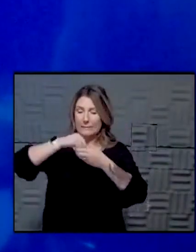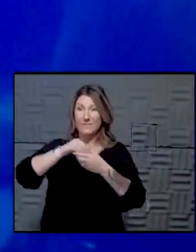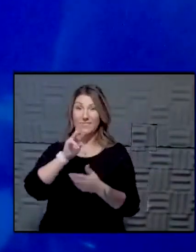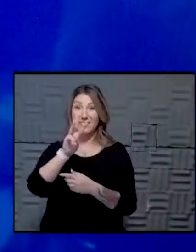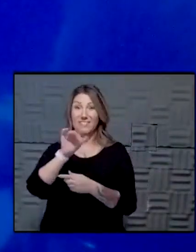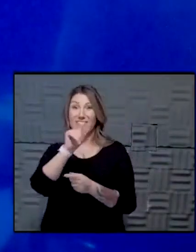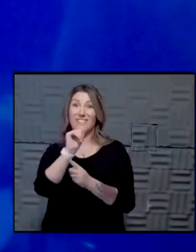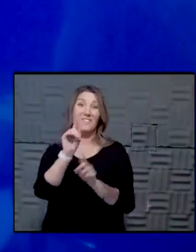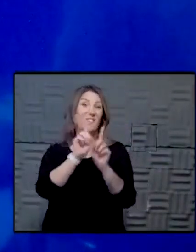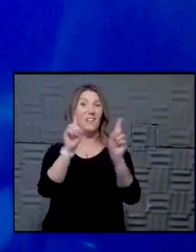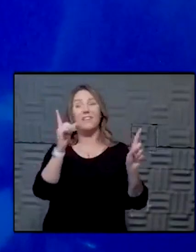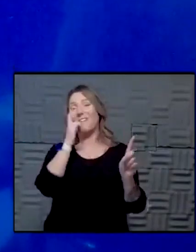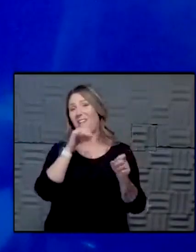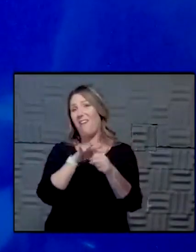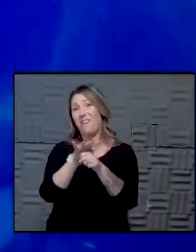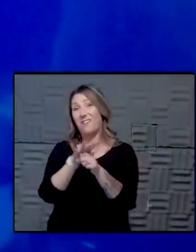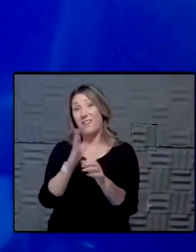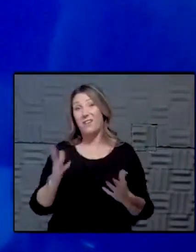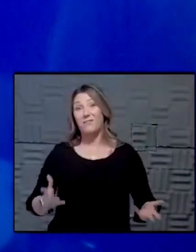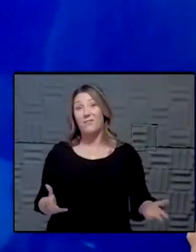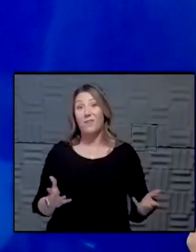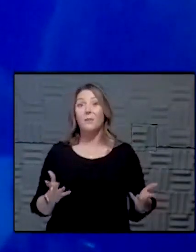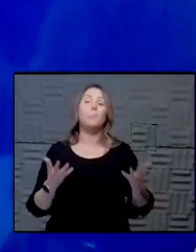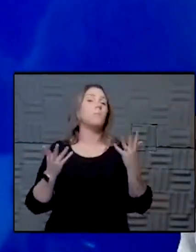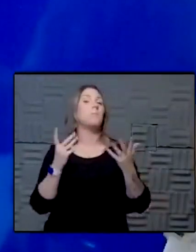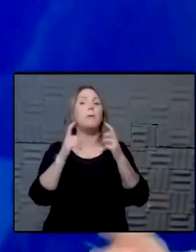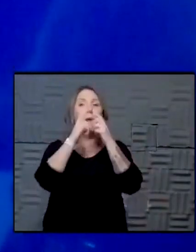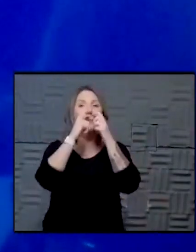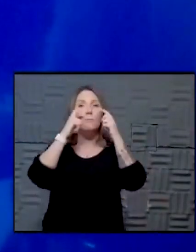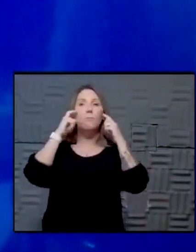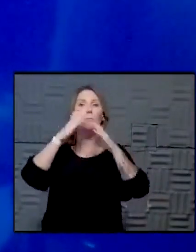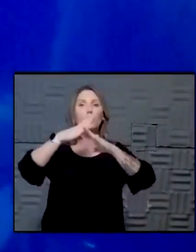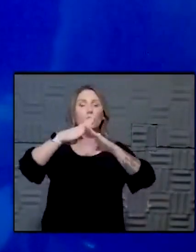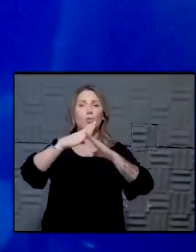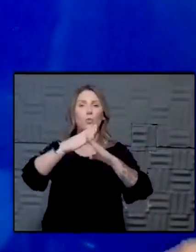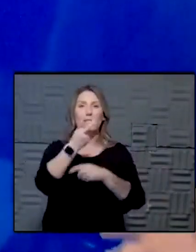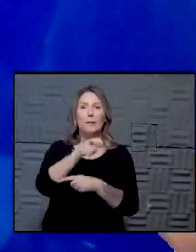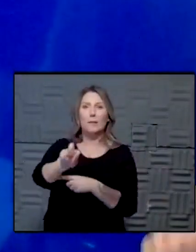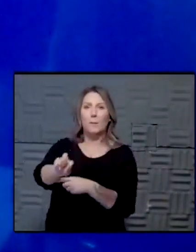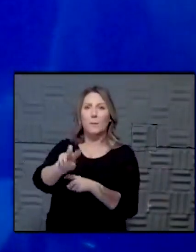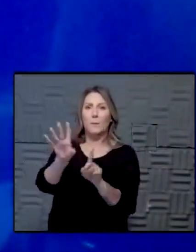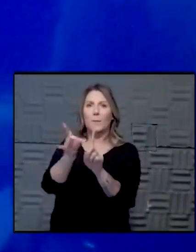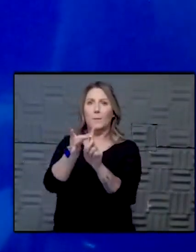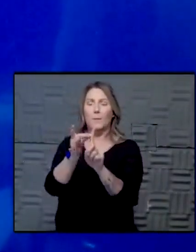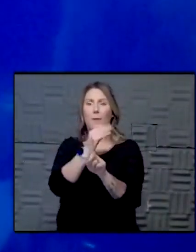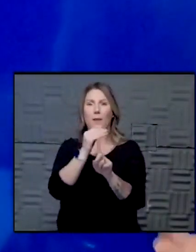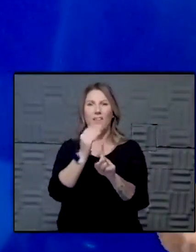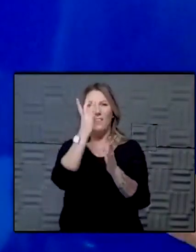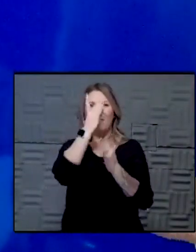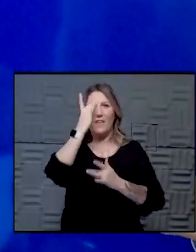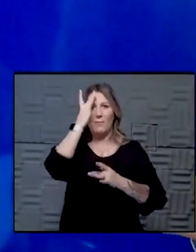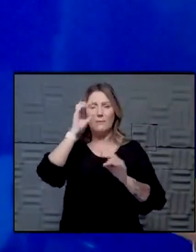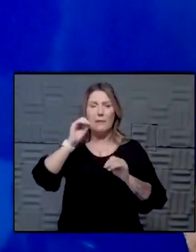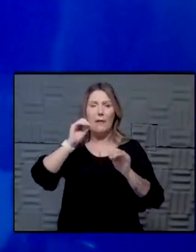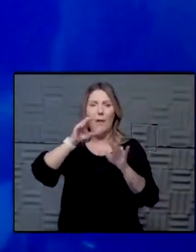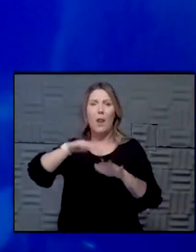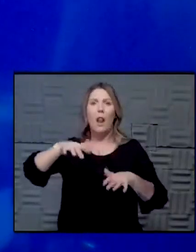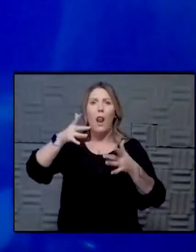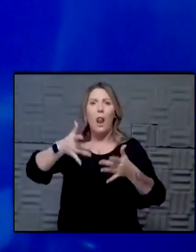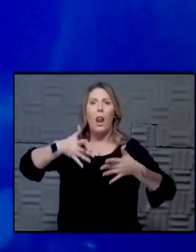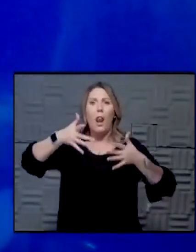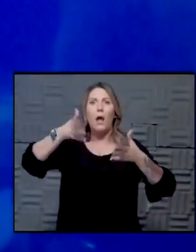may not even be enough, and you may need to have that mask on to help prevent that transmission because the virus can hang in, and we know it's aerosolized. So.